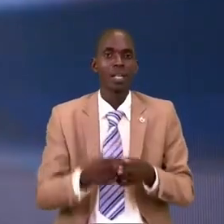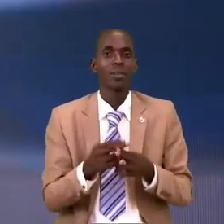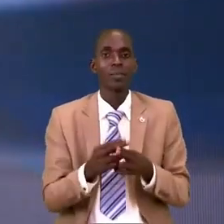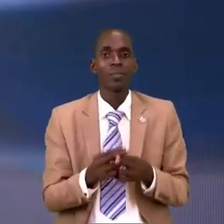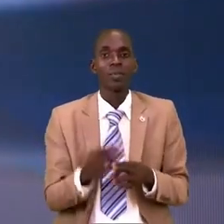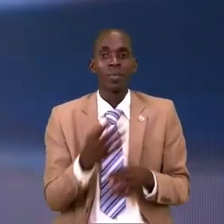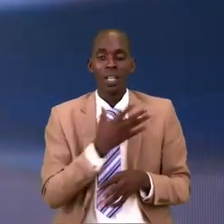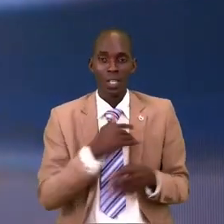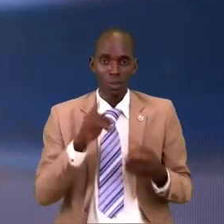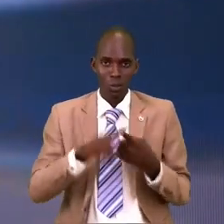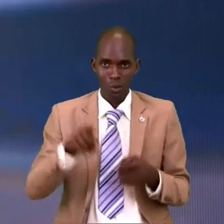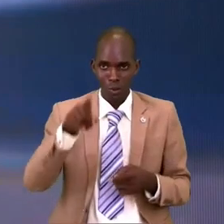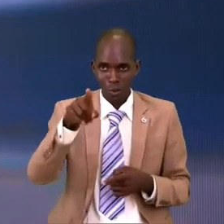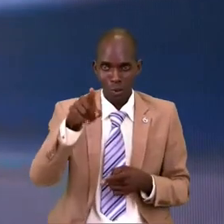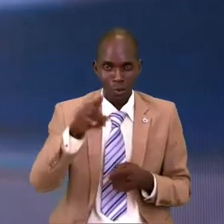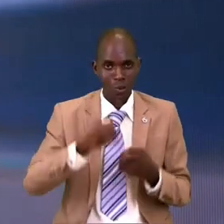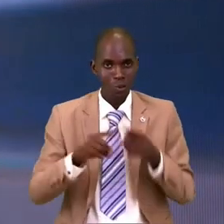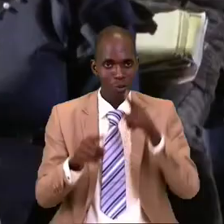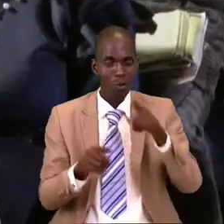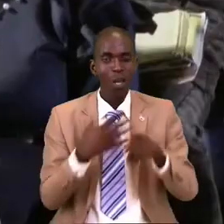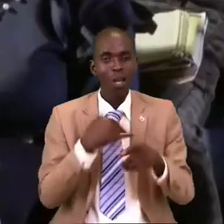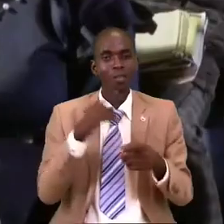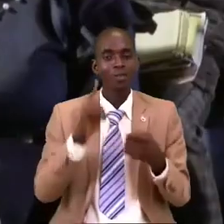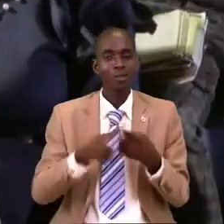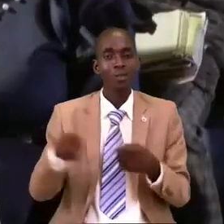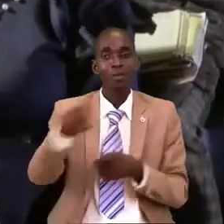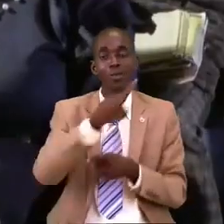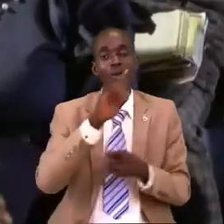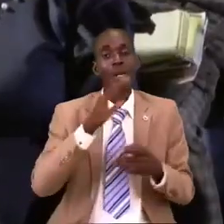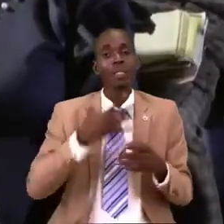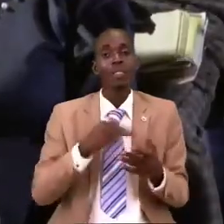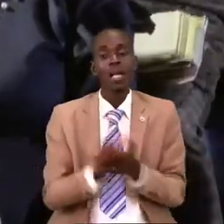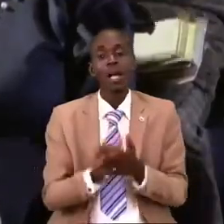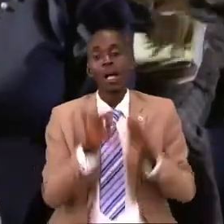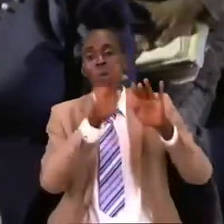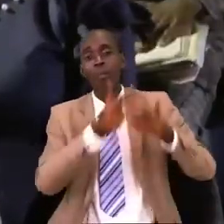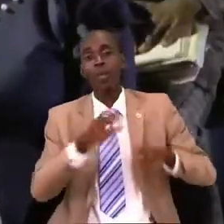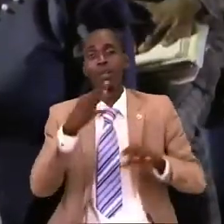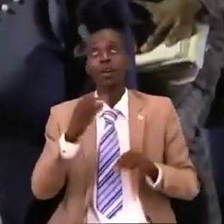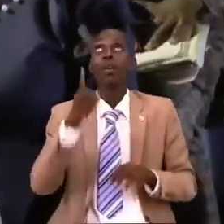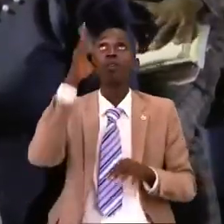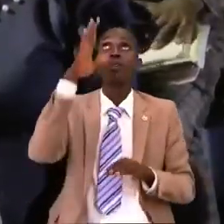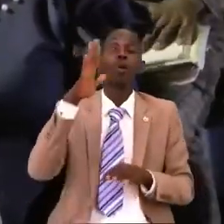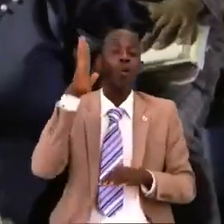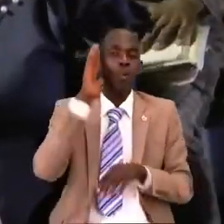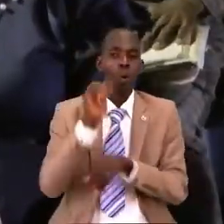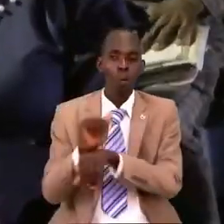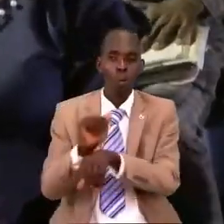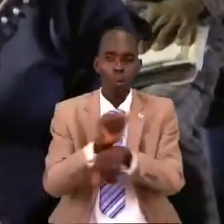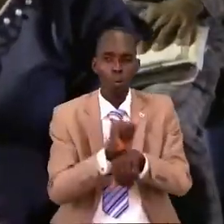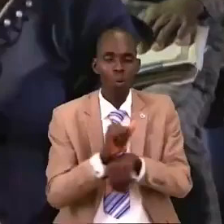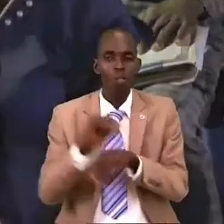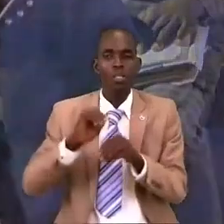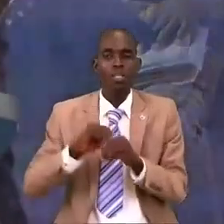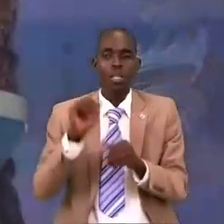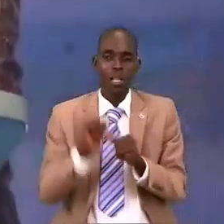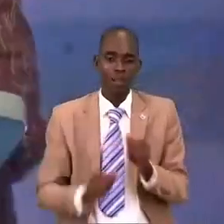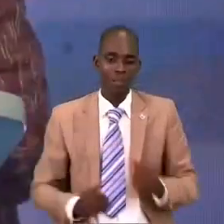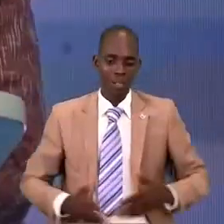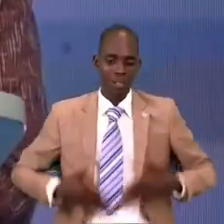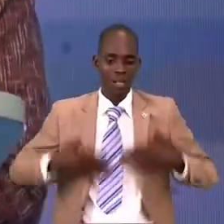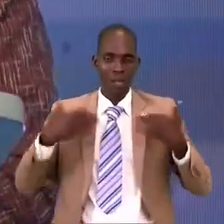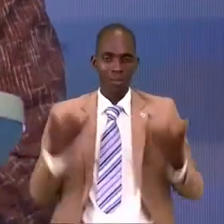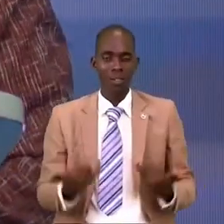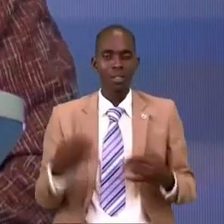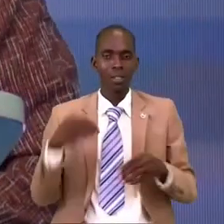life tonight in Jesus' name. Amen. Hebrews chapter 4, and I'm reading from verse